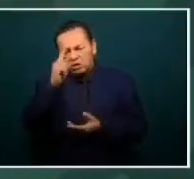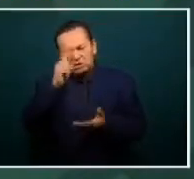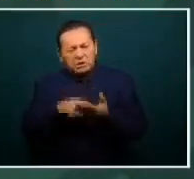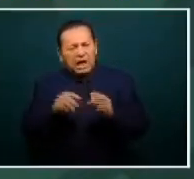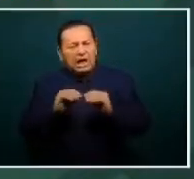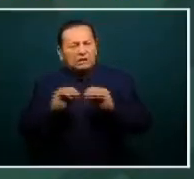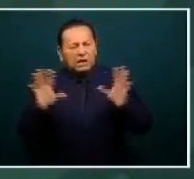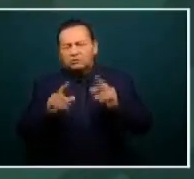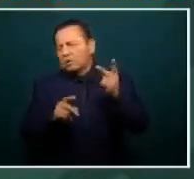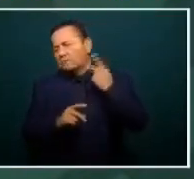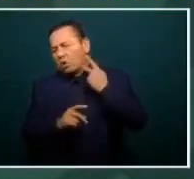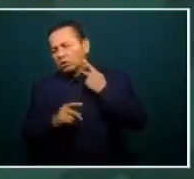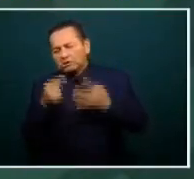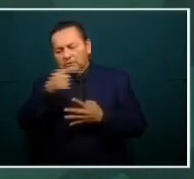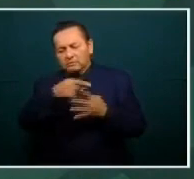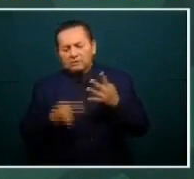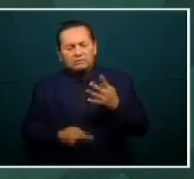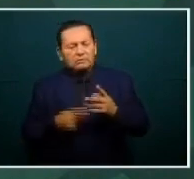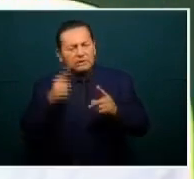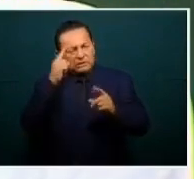So are we?